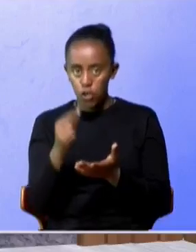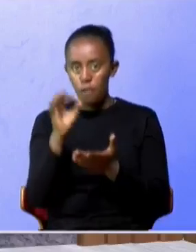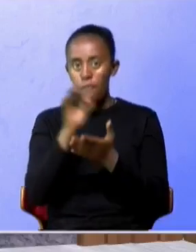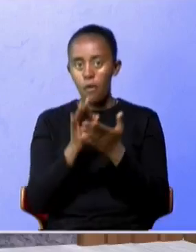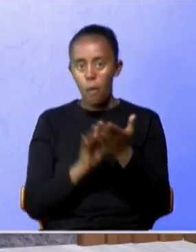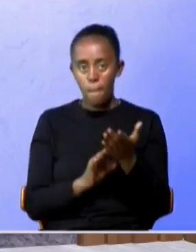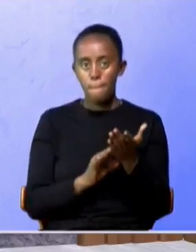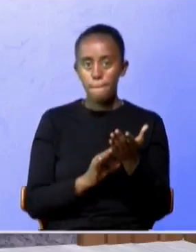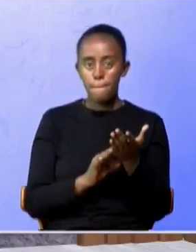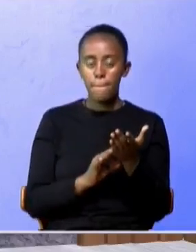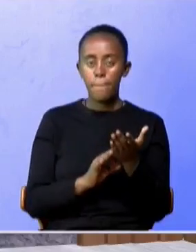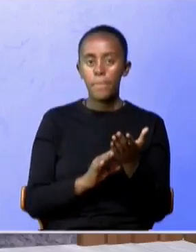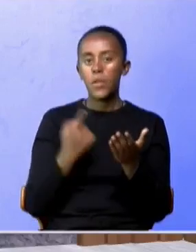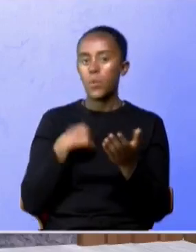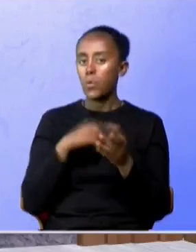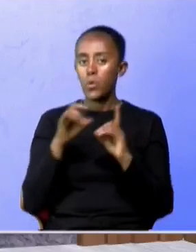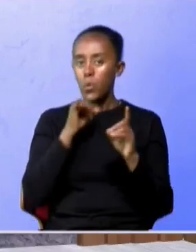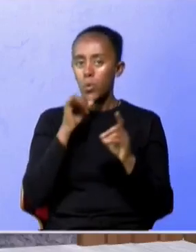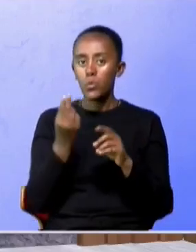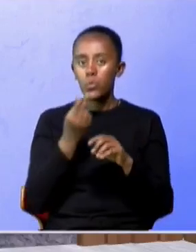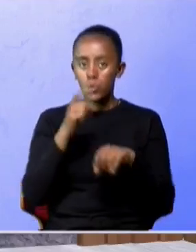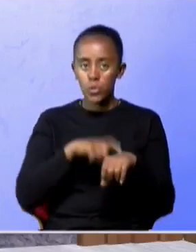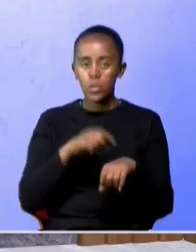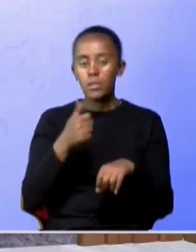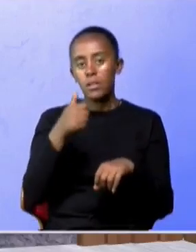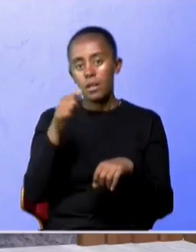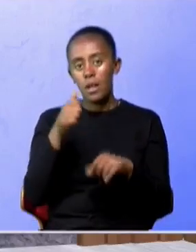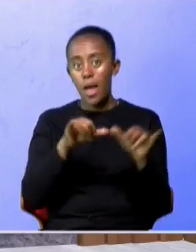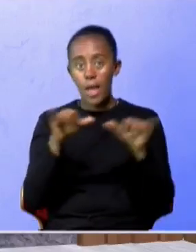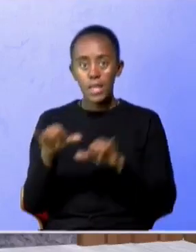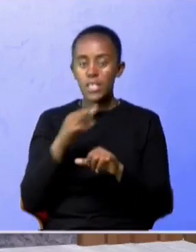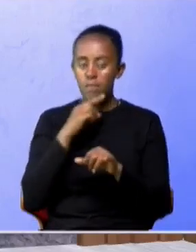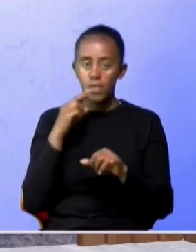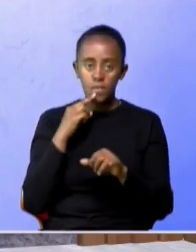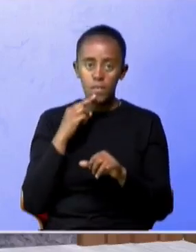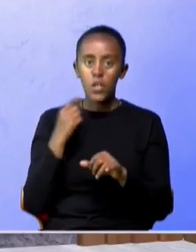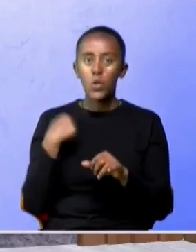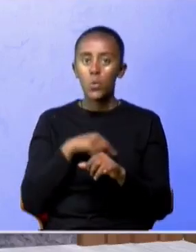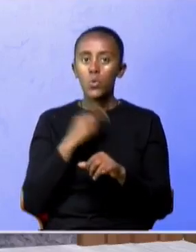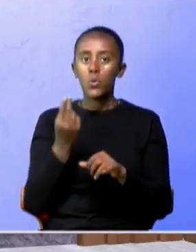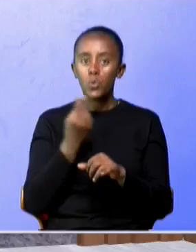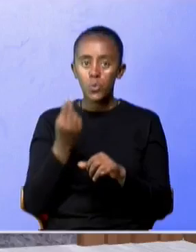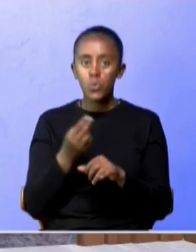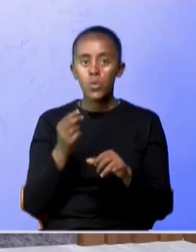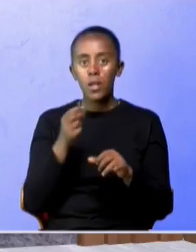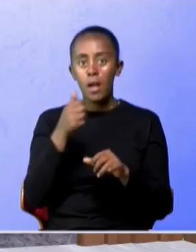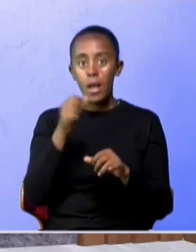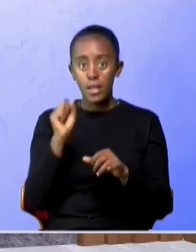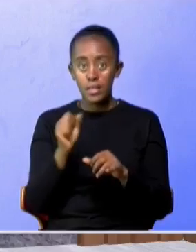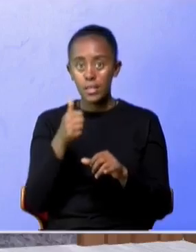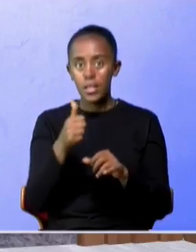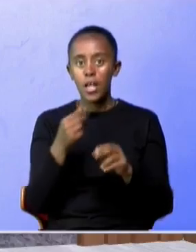them, but we don't use them as a verb. We use them as a noun.